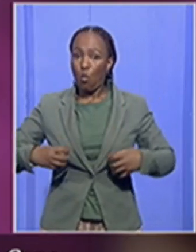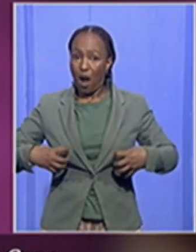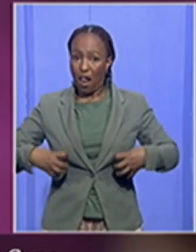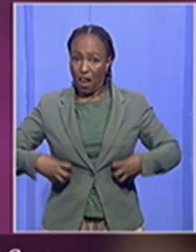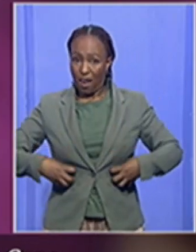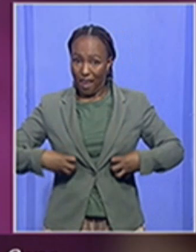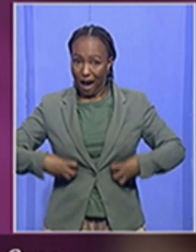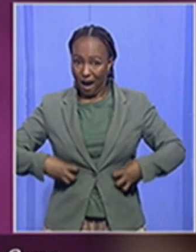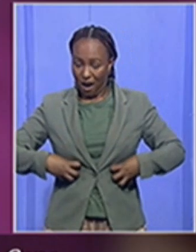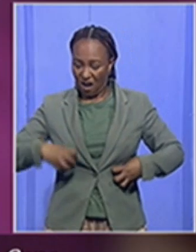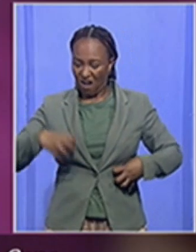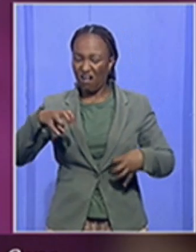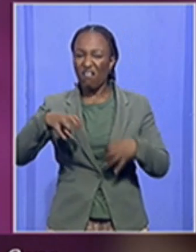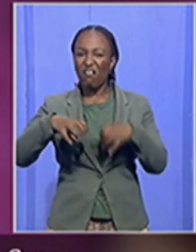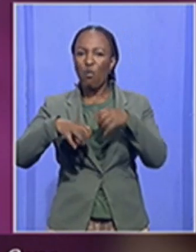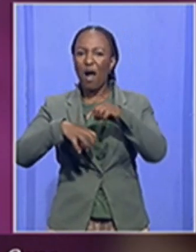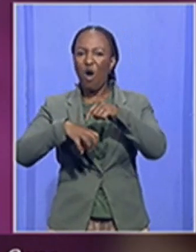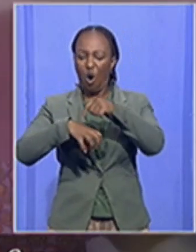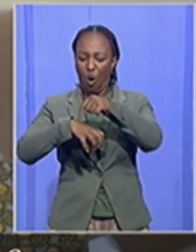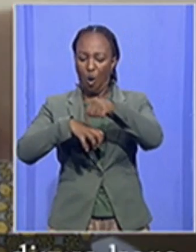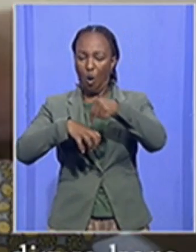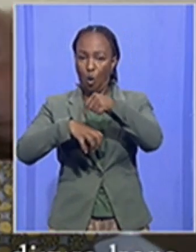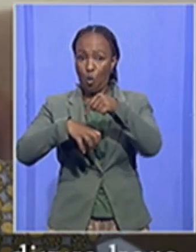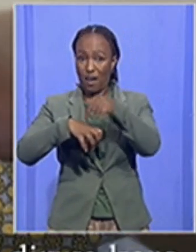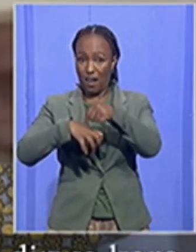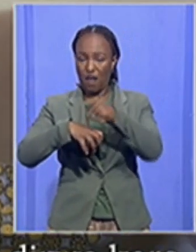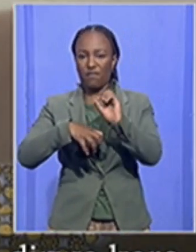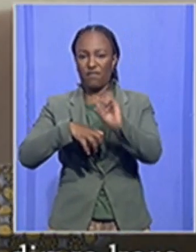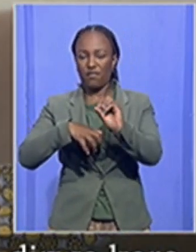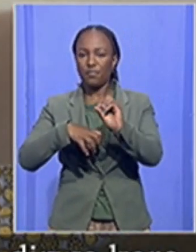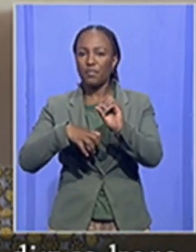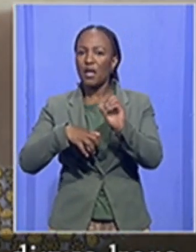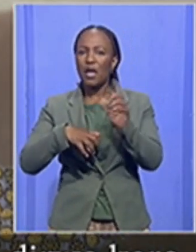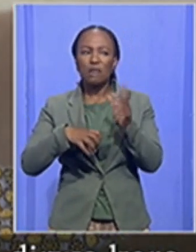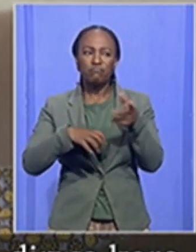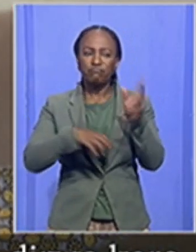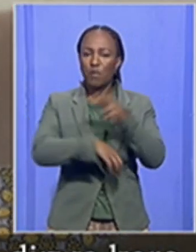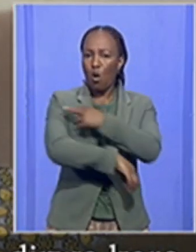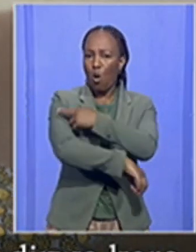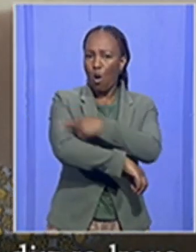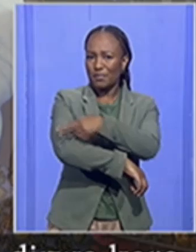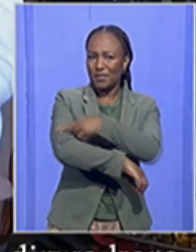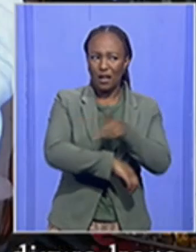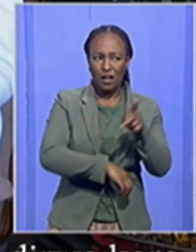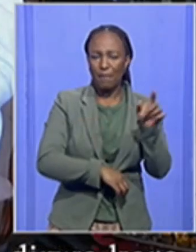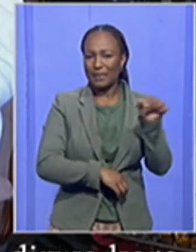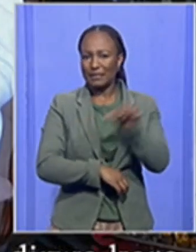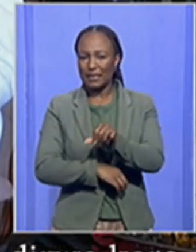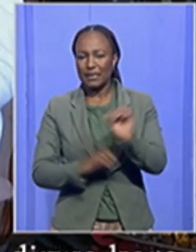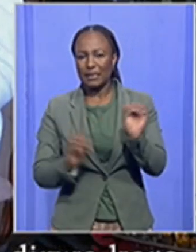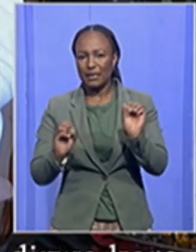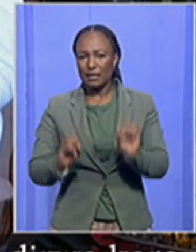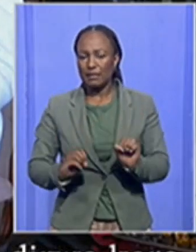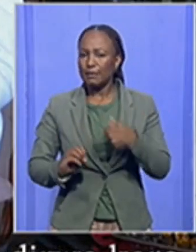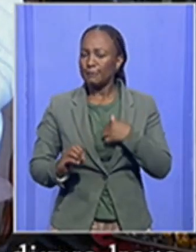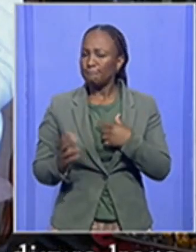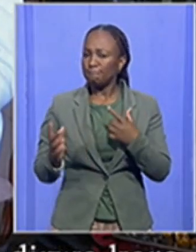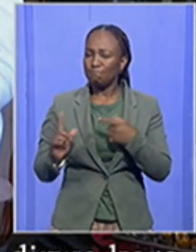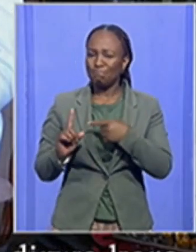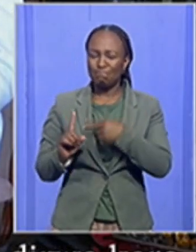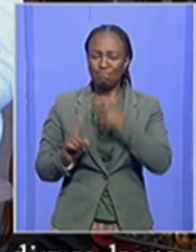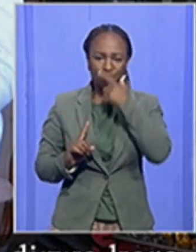dirwa karo mme ga a ka tlhola boa. Mosadi yono yo sa kgoneng go amogela se se diragetseng a re utlwisiwa botlhoko thata ke